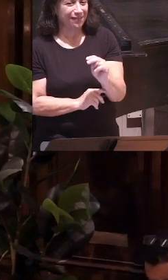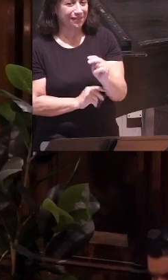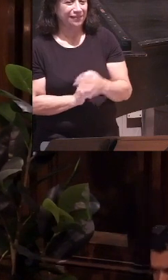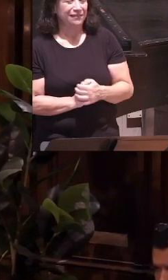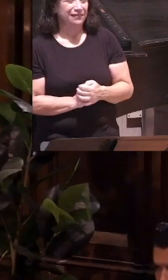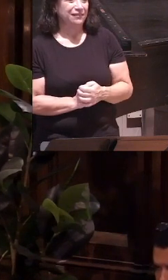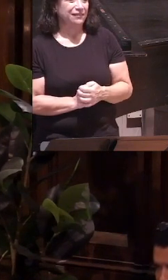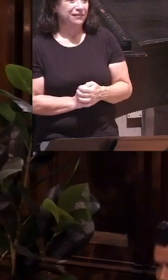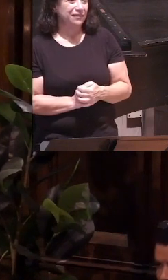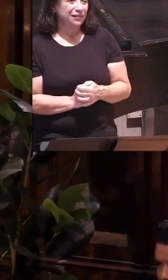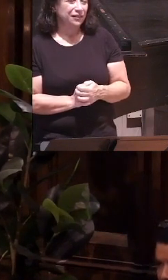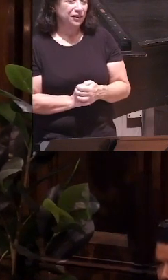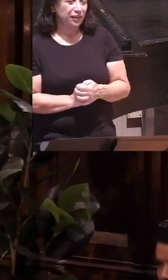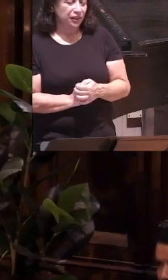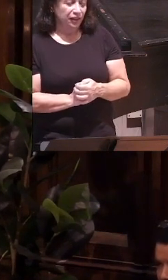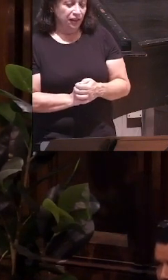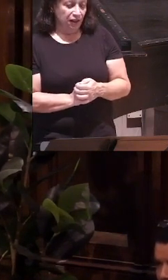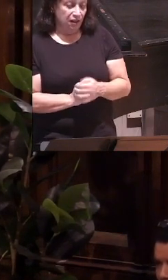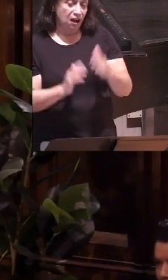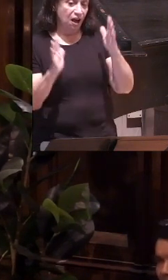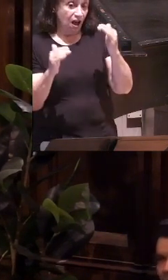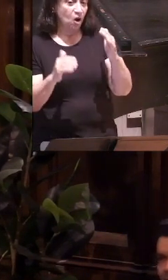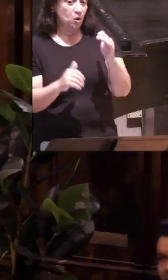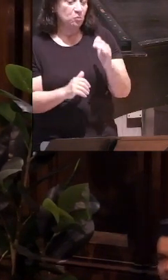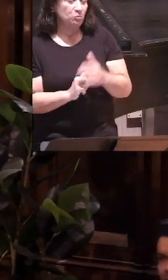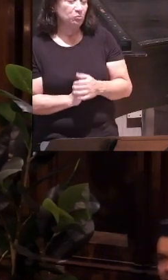marathon. I hope so.